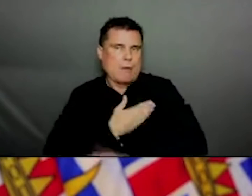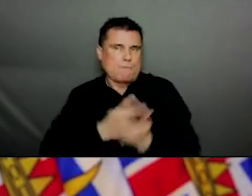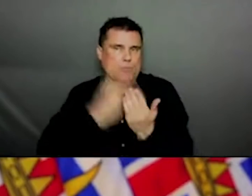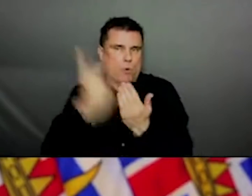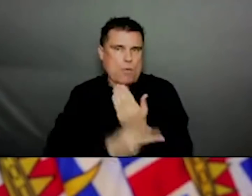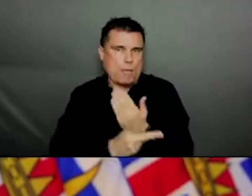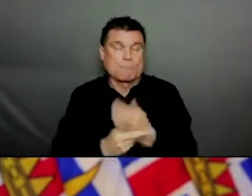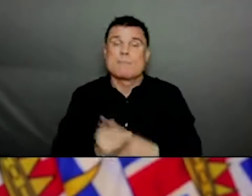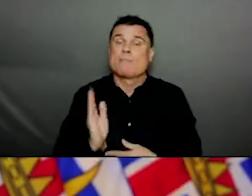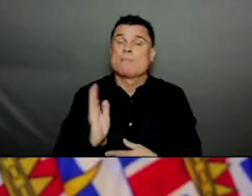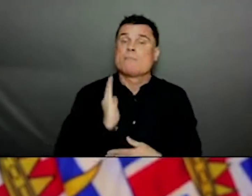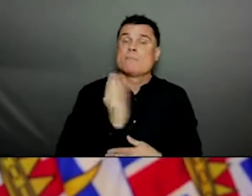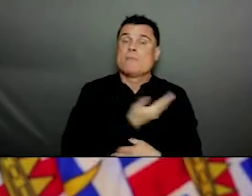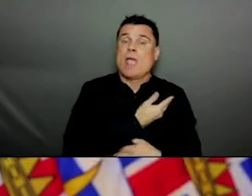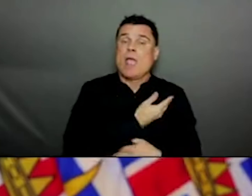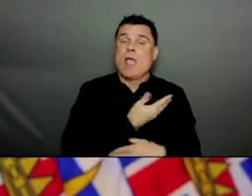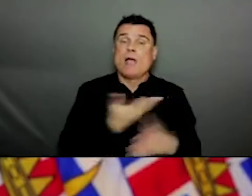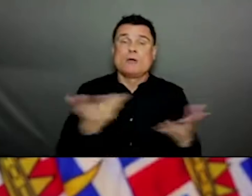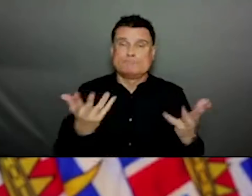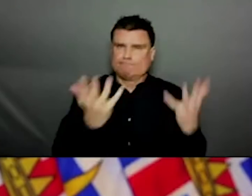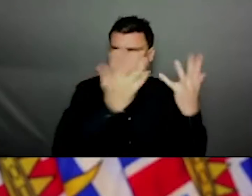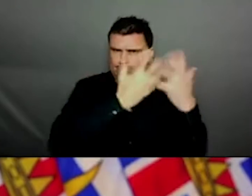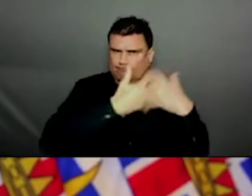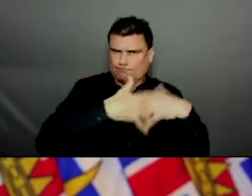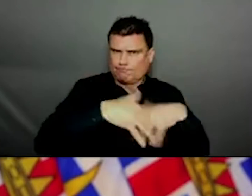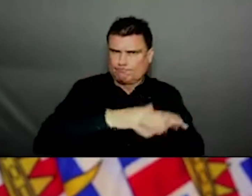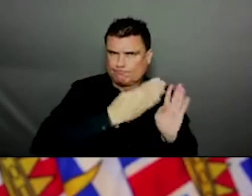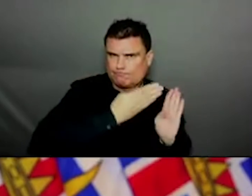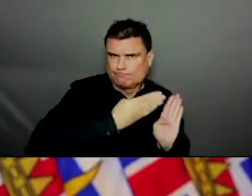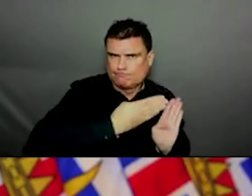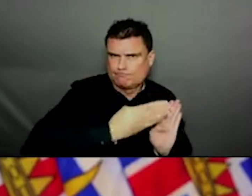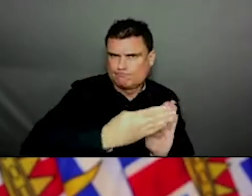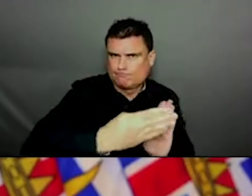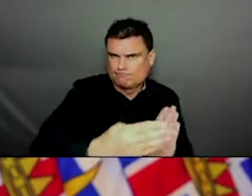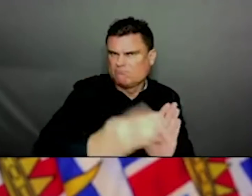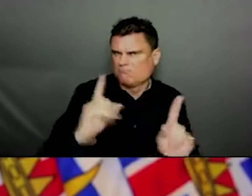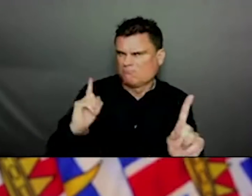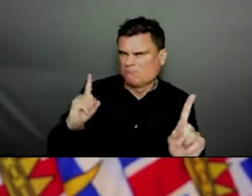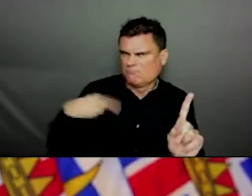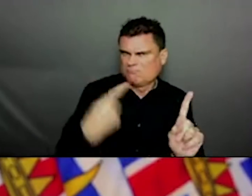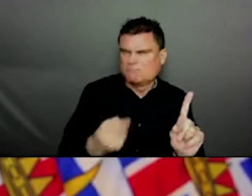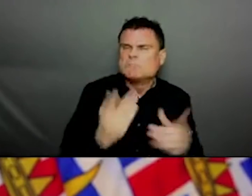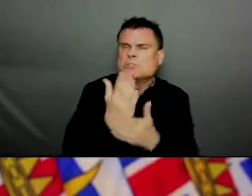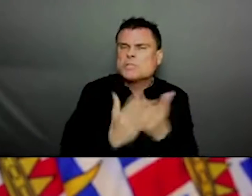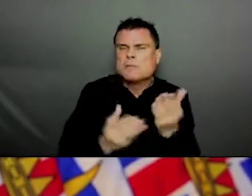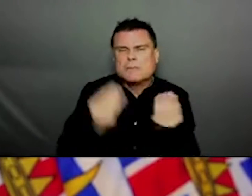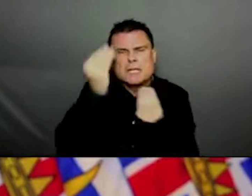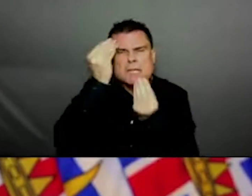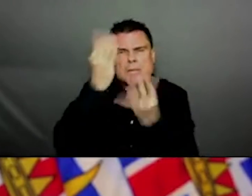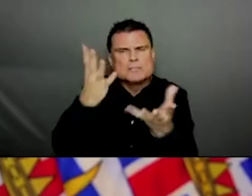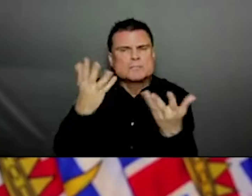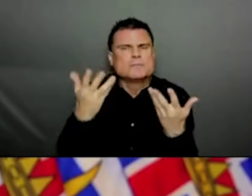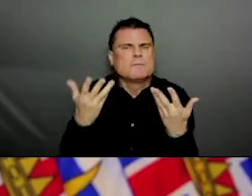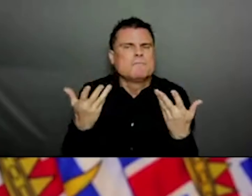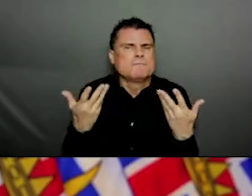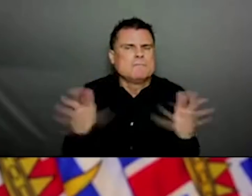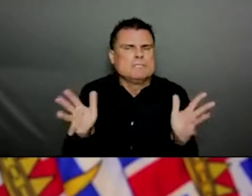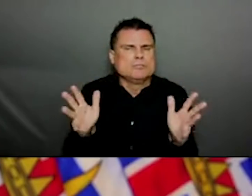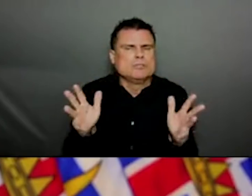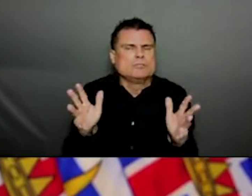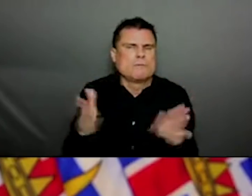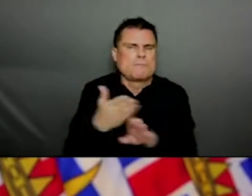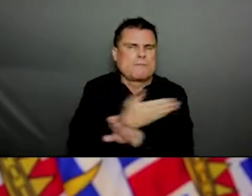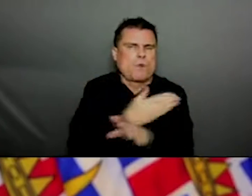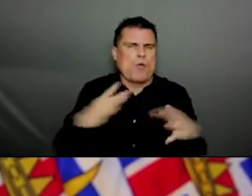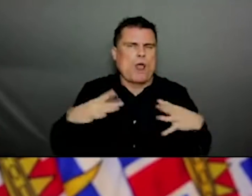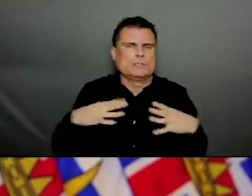we're managing that in British Columbia. I know I had given some of this information prior to the Christmas break, but we have more details now, and we